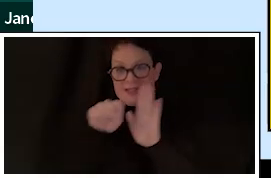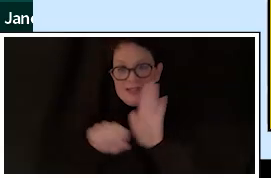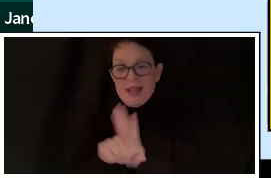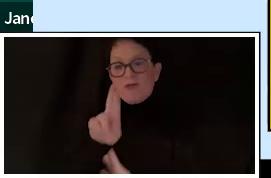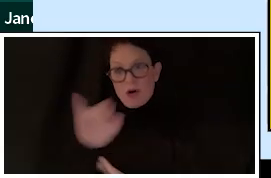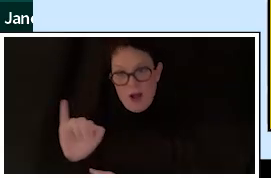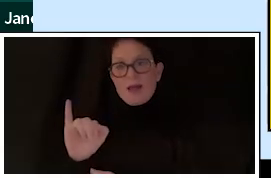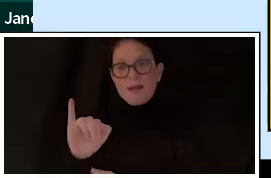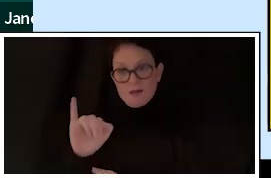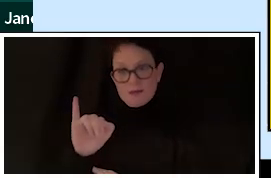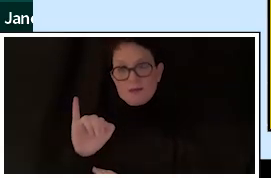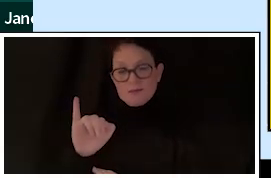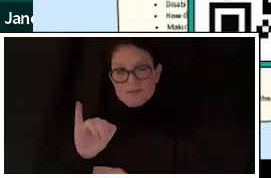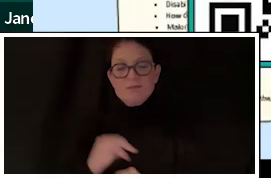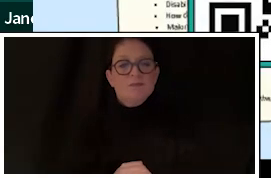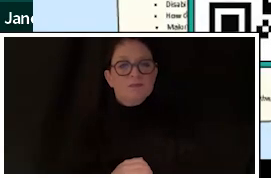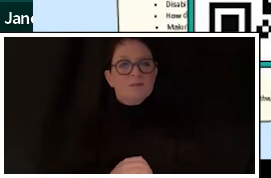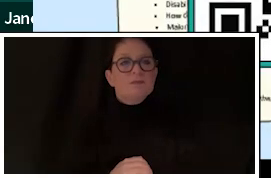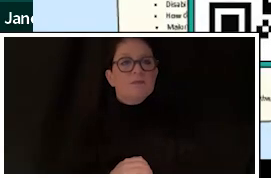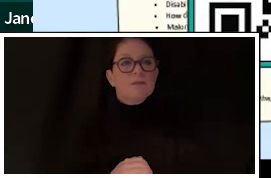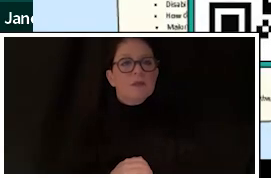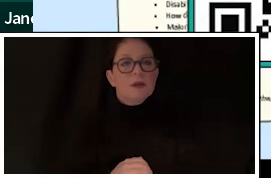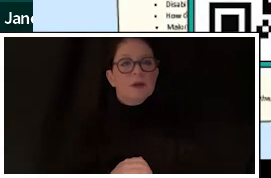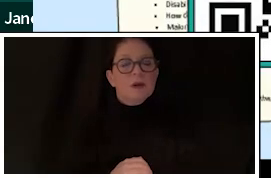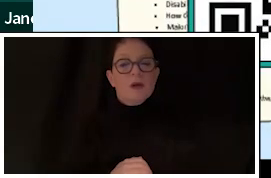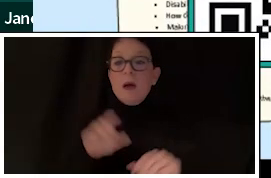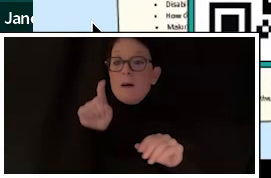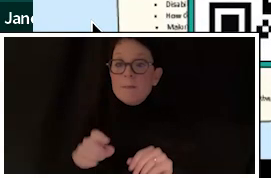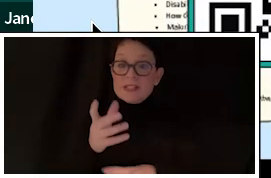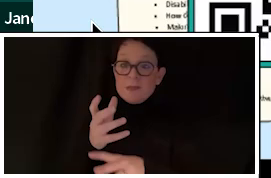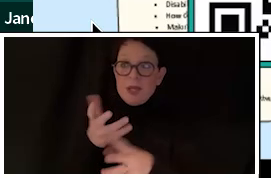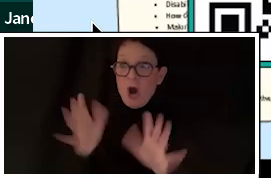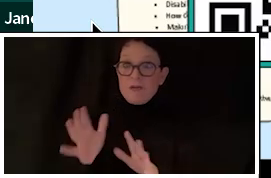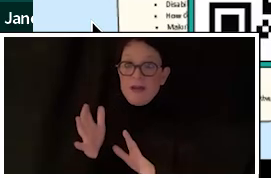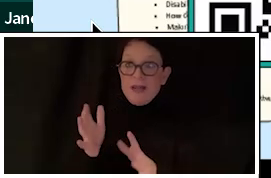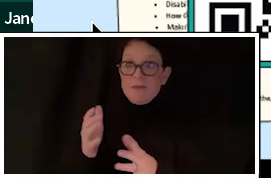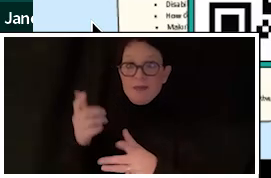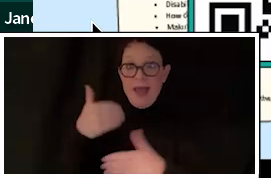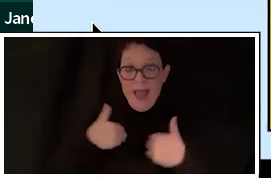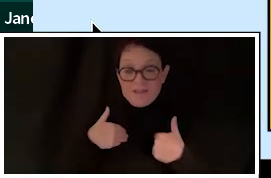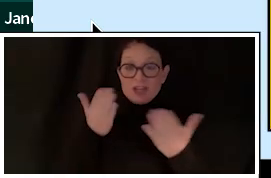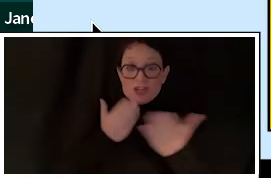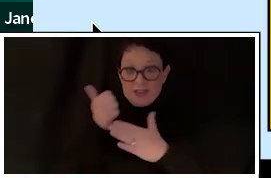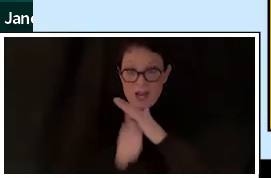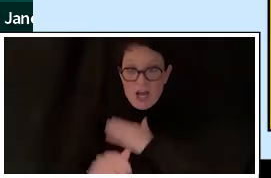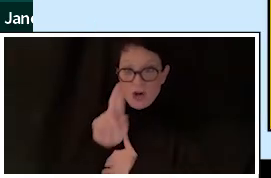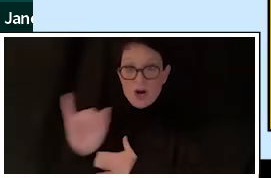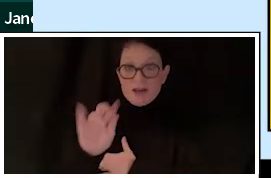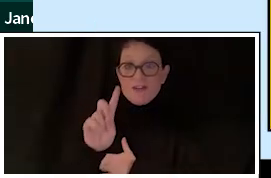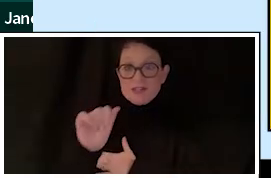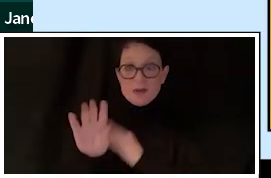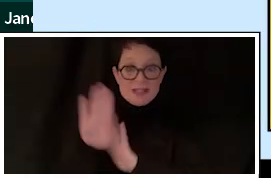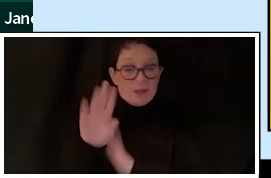Island. You don't need to be receiving services from the Division of Developmental